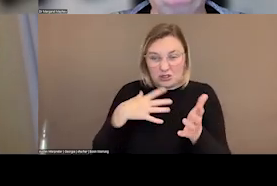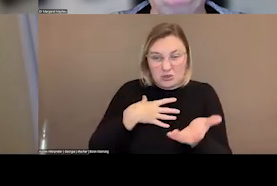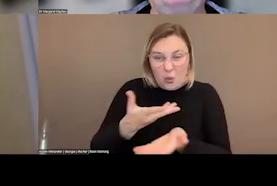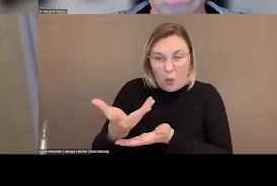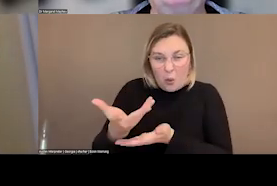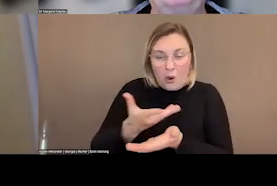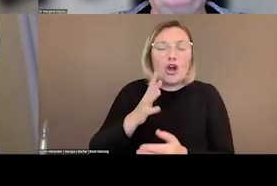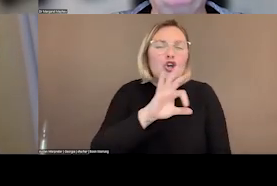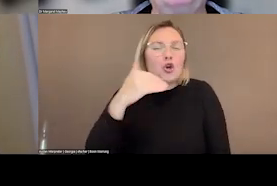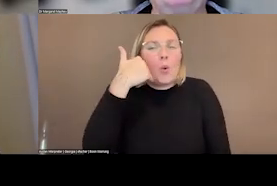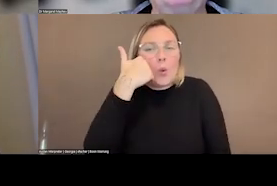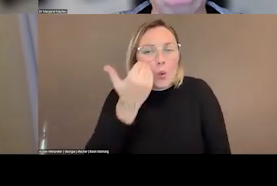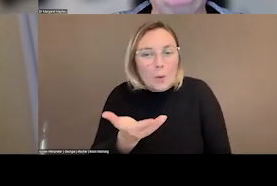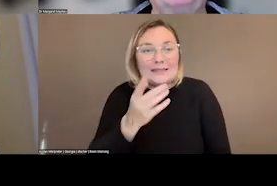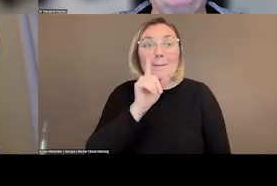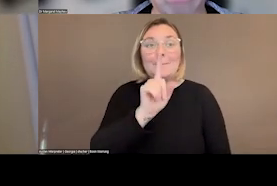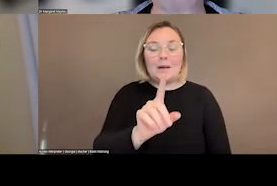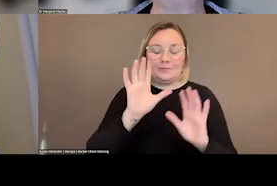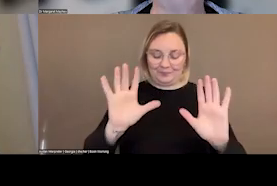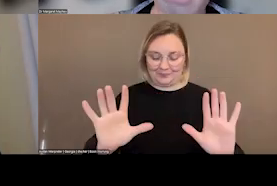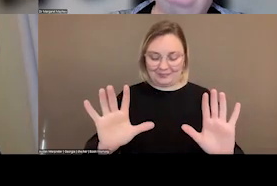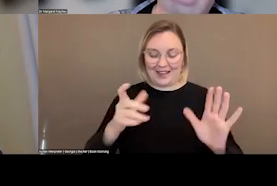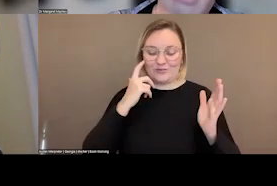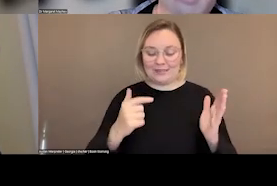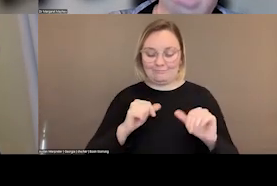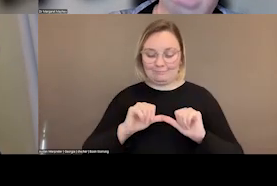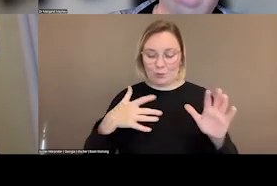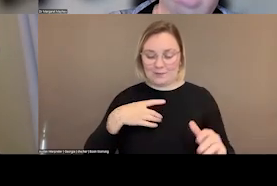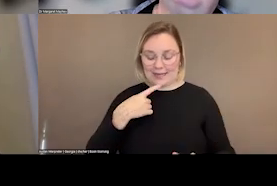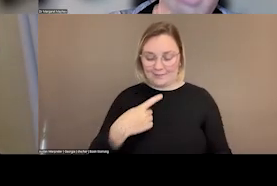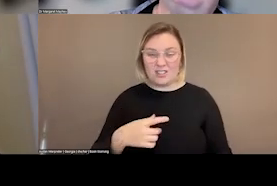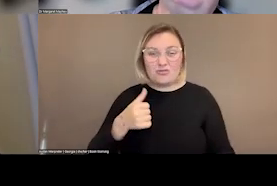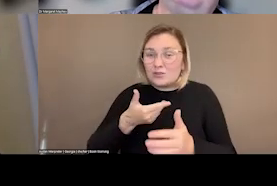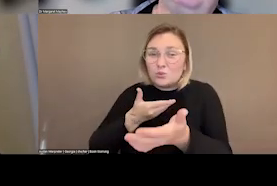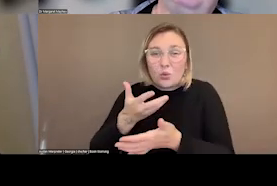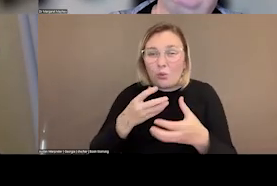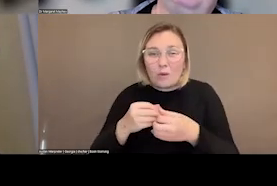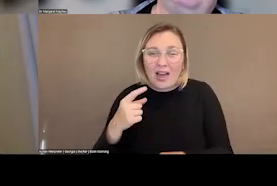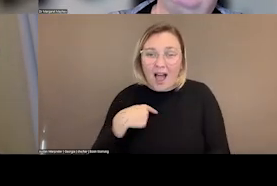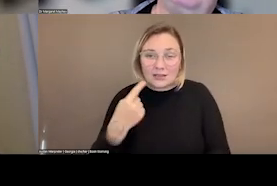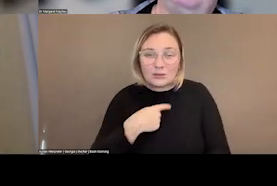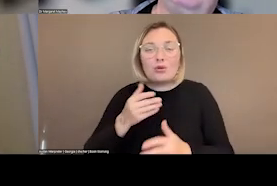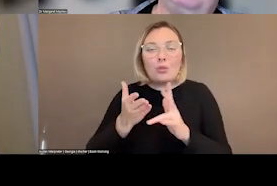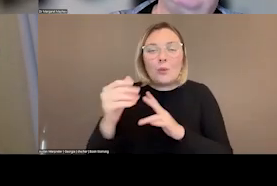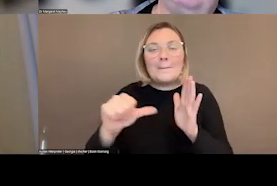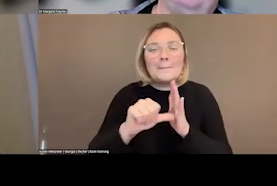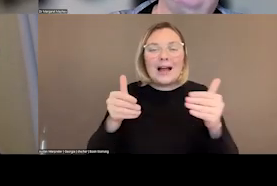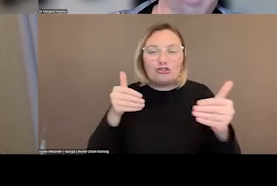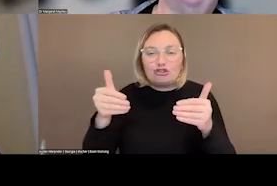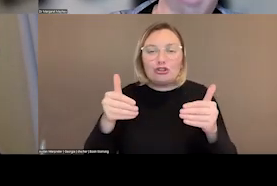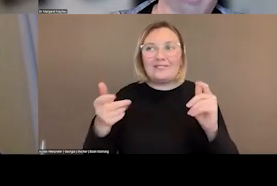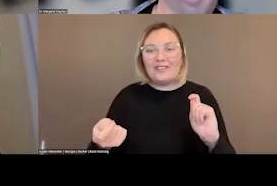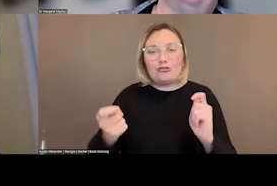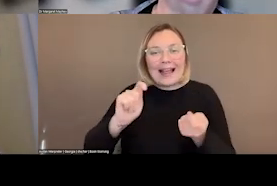always, but sorry, what am I saying? Just have a chat with us through the budget sort of,